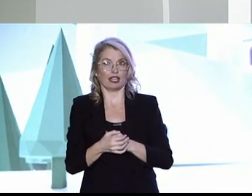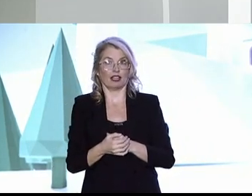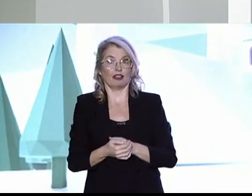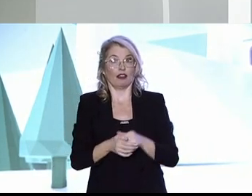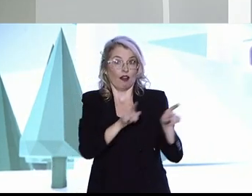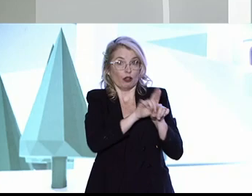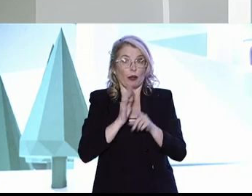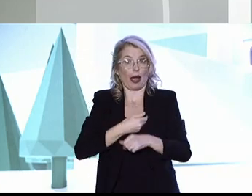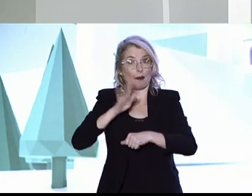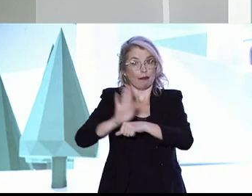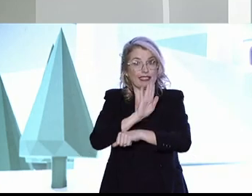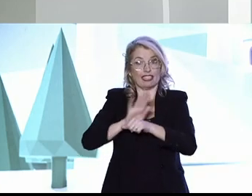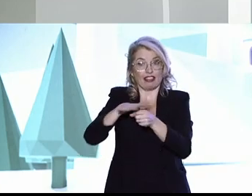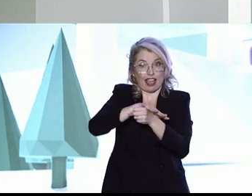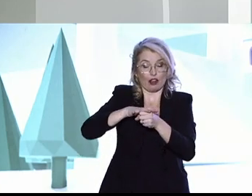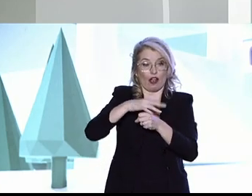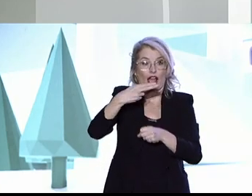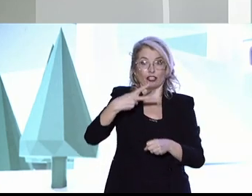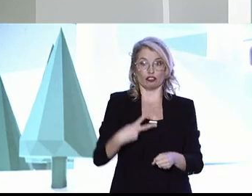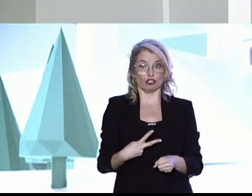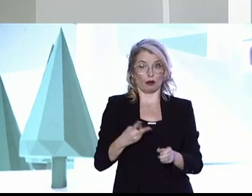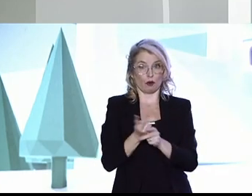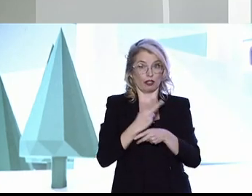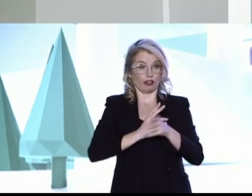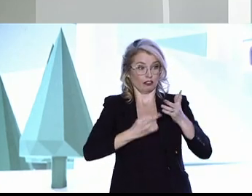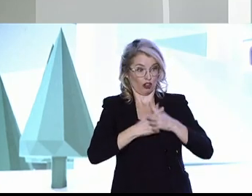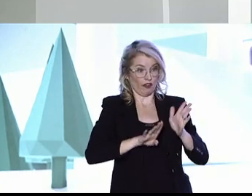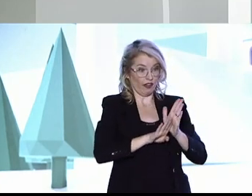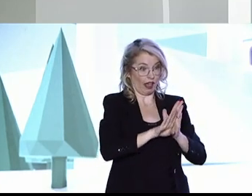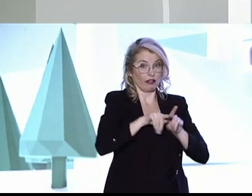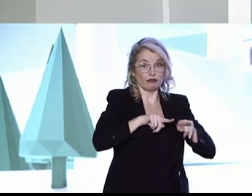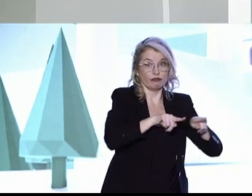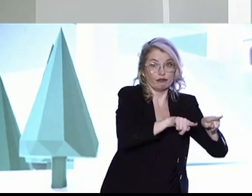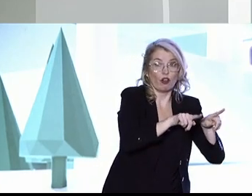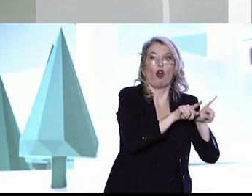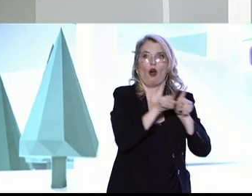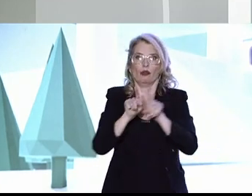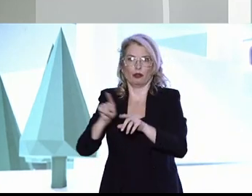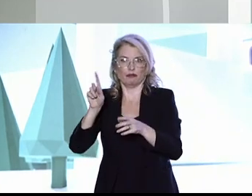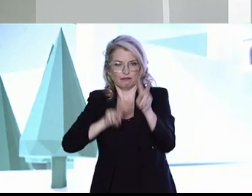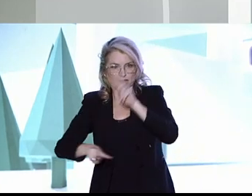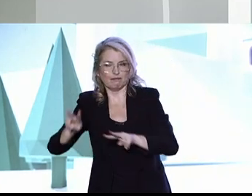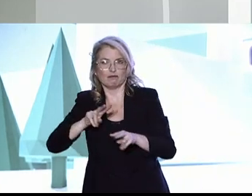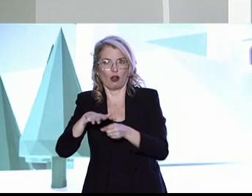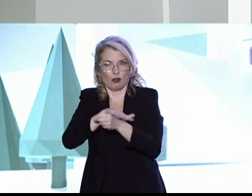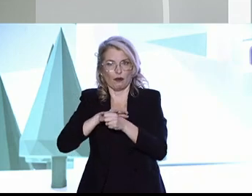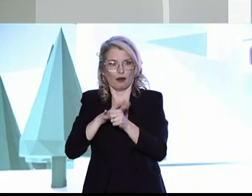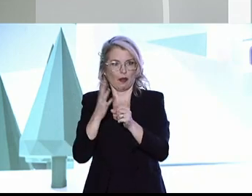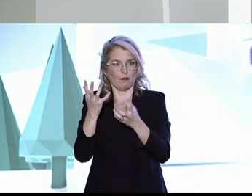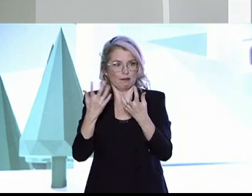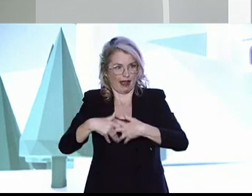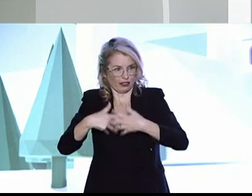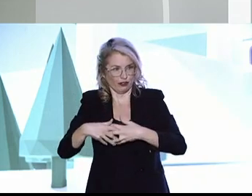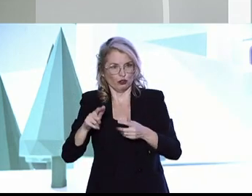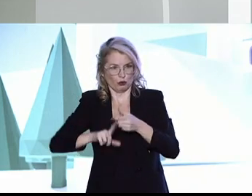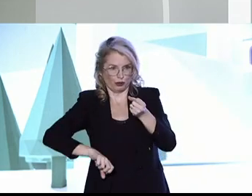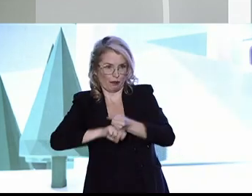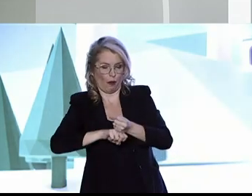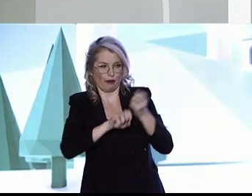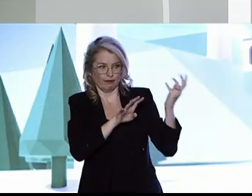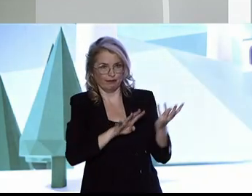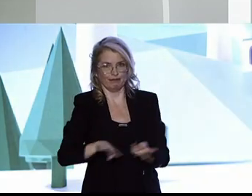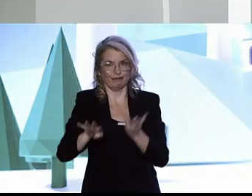And as our business in the area of hydrogen production develops, we're actively exploring local manufacturing to support it.